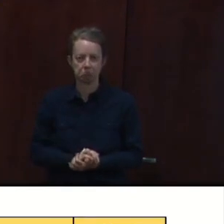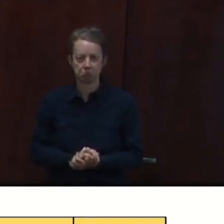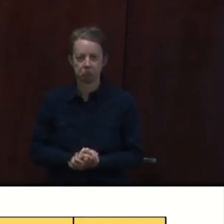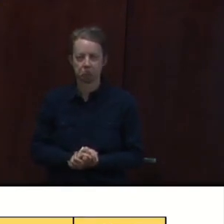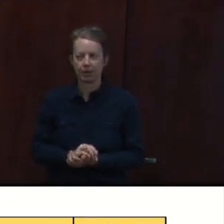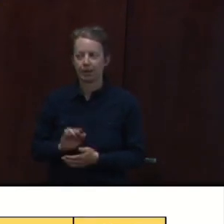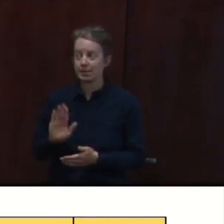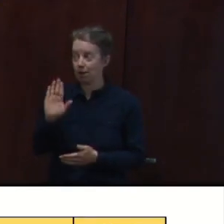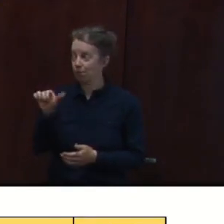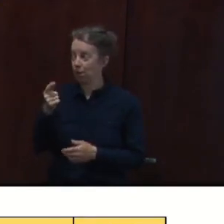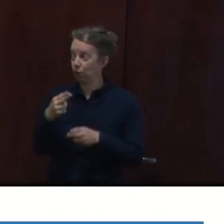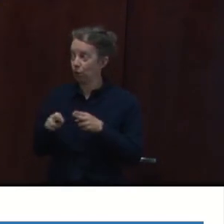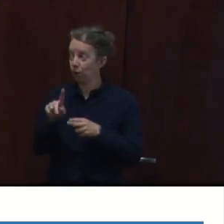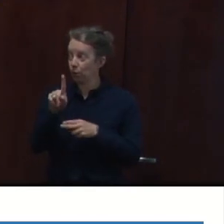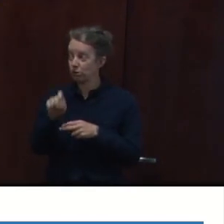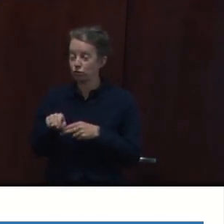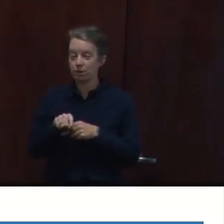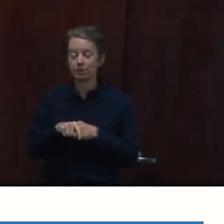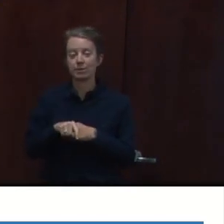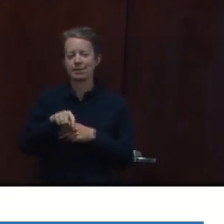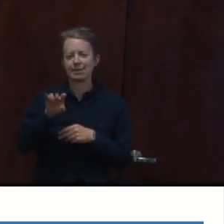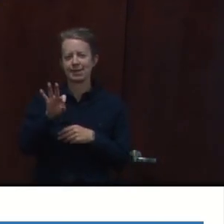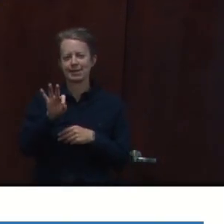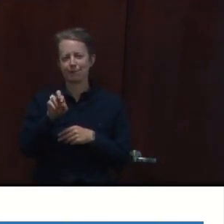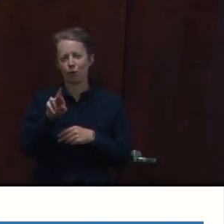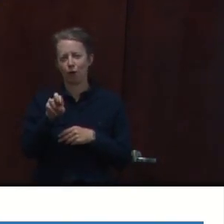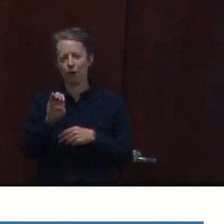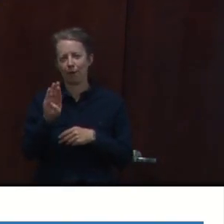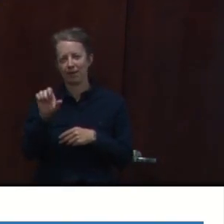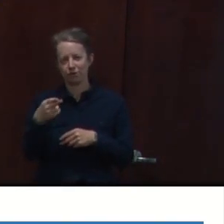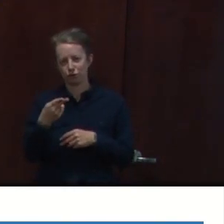Just a quick question on the slide you just were on.